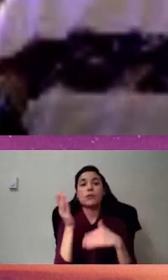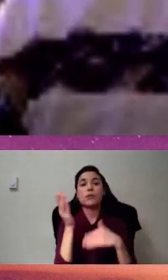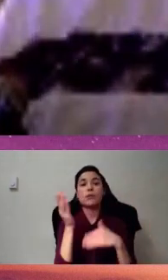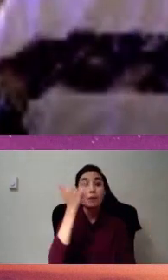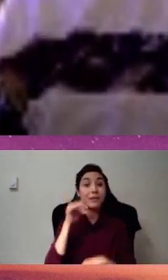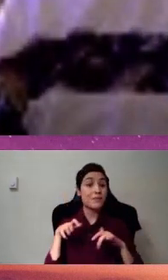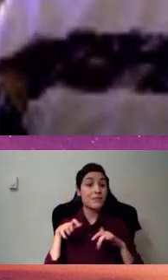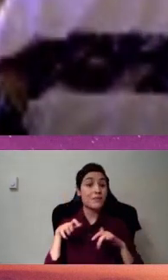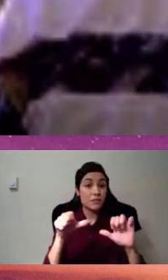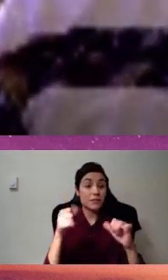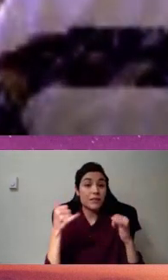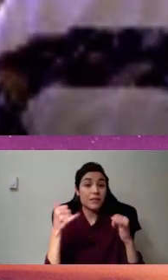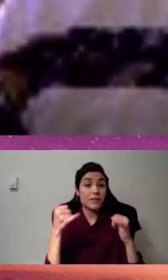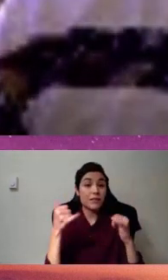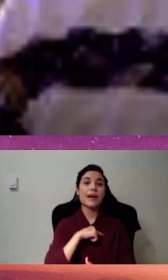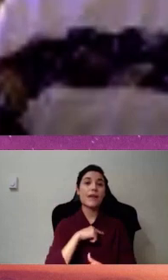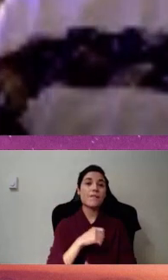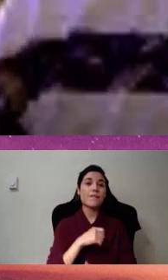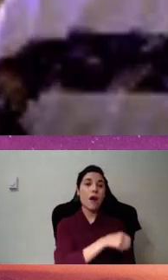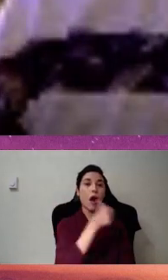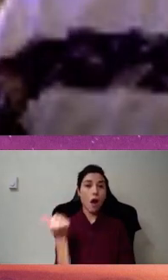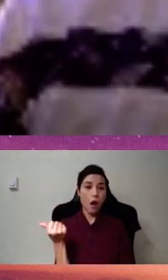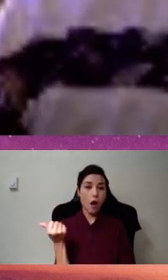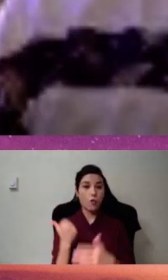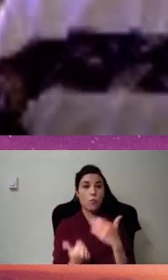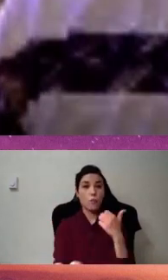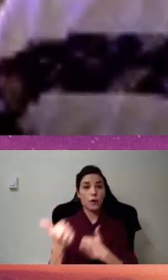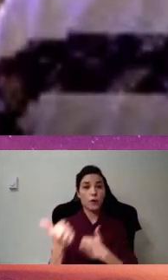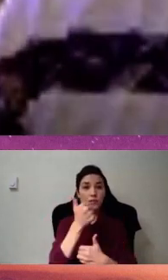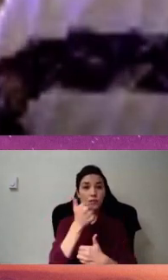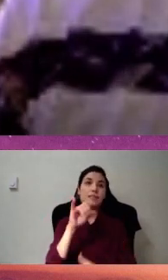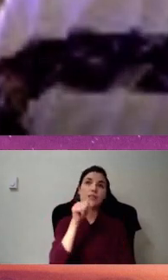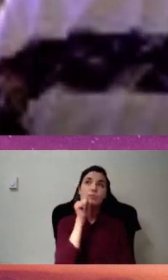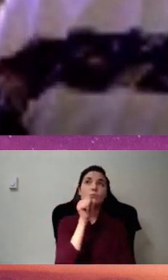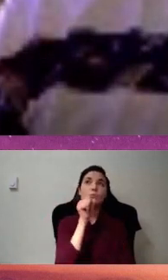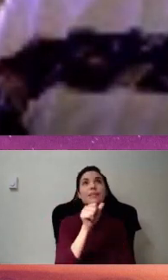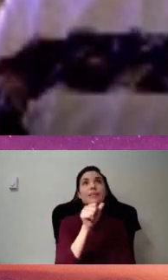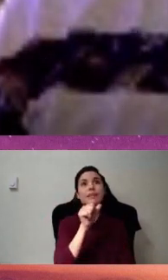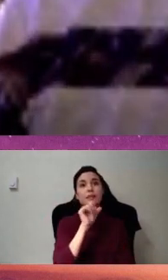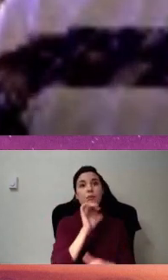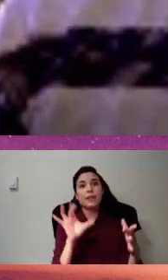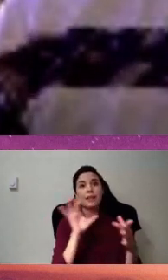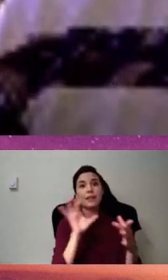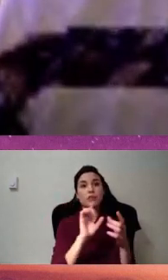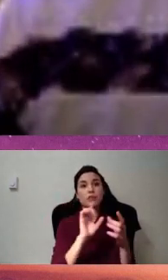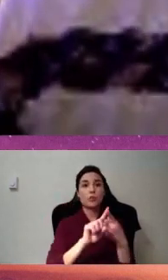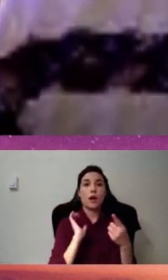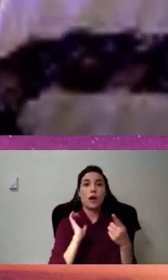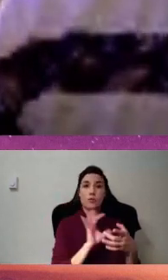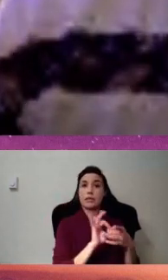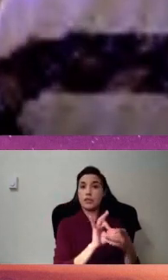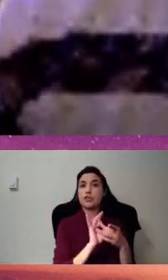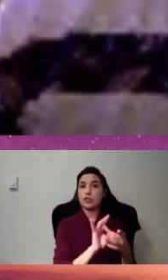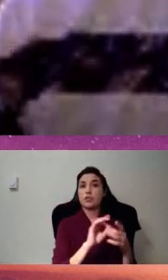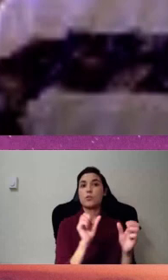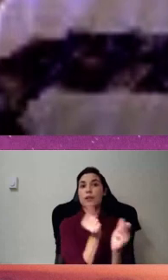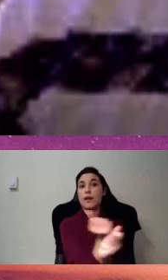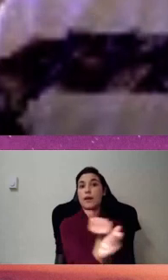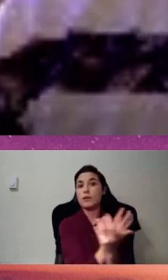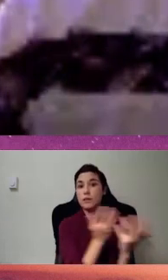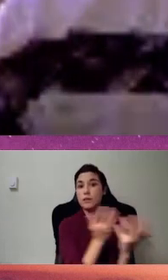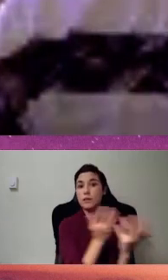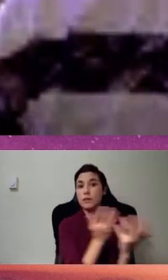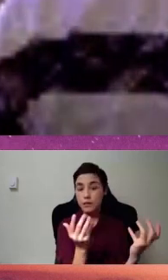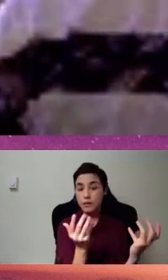necessarily come into our sense of relationship with all things, particularly with ourselves or